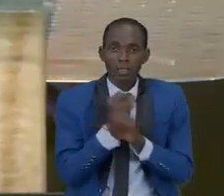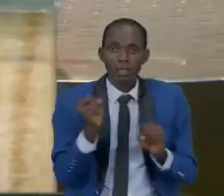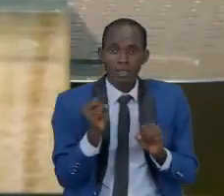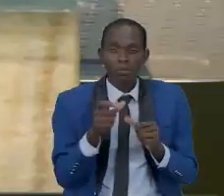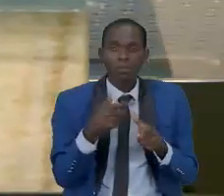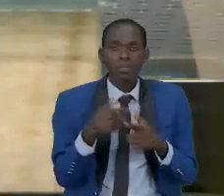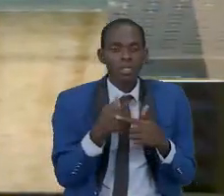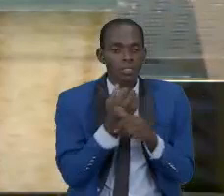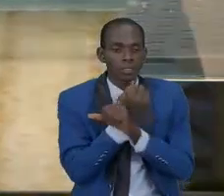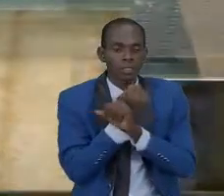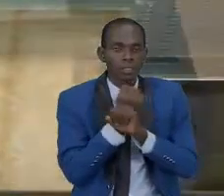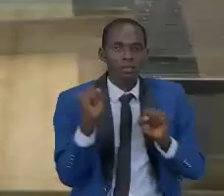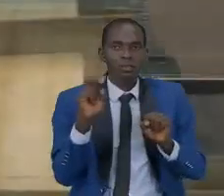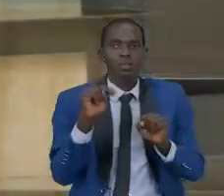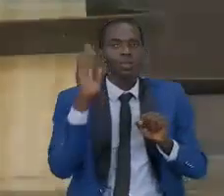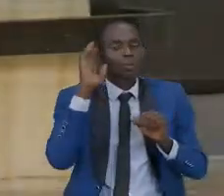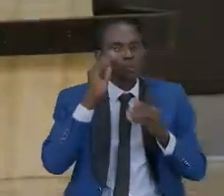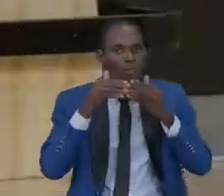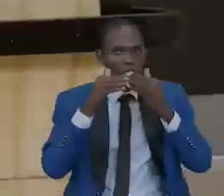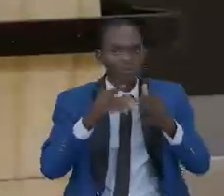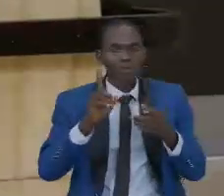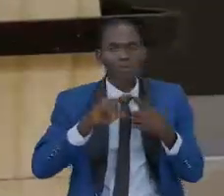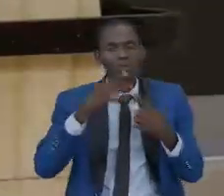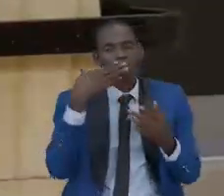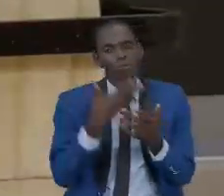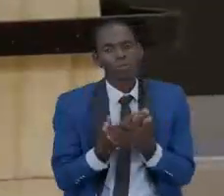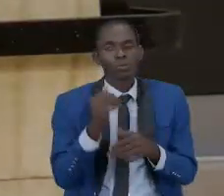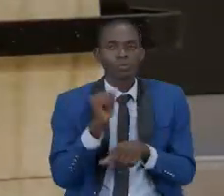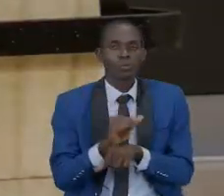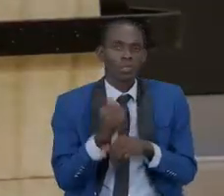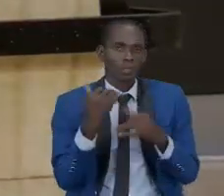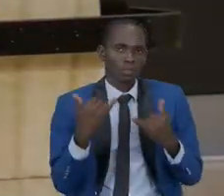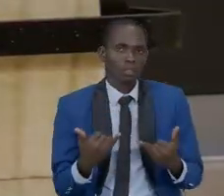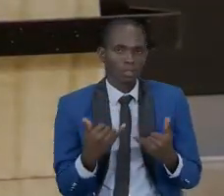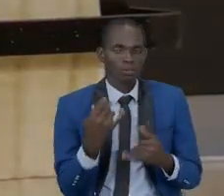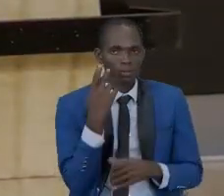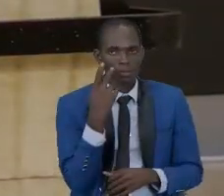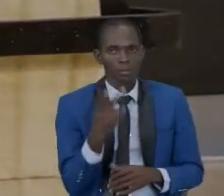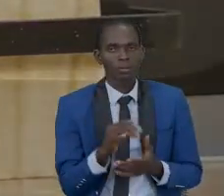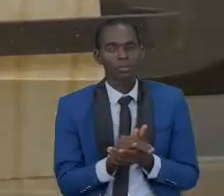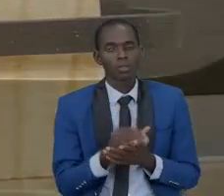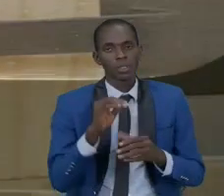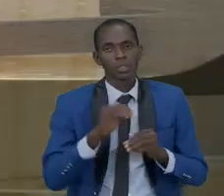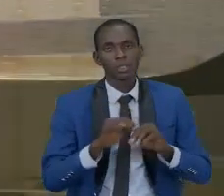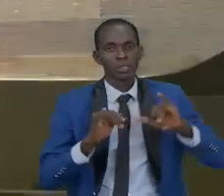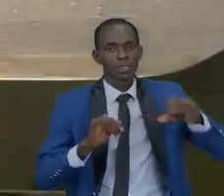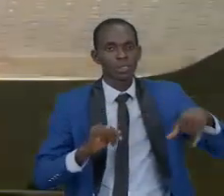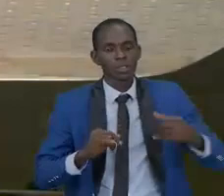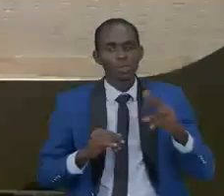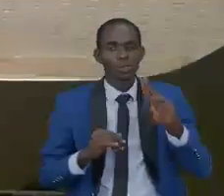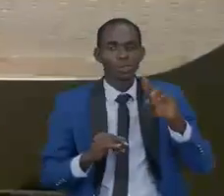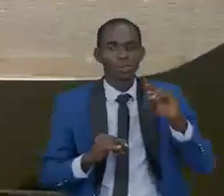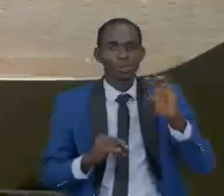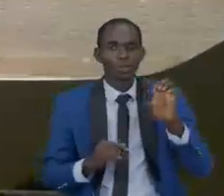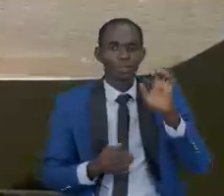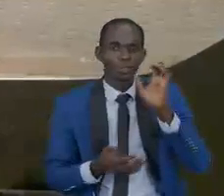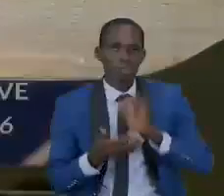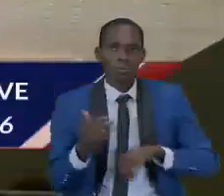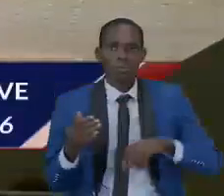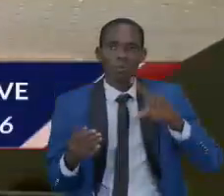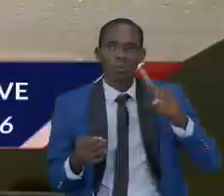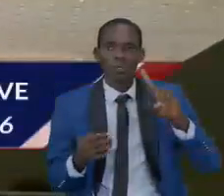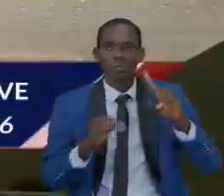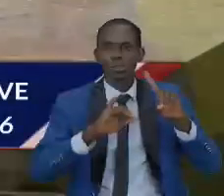will lead you to Good Works look at this now judge chapter 1 we're looking